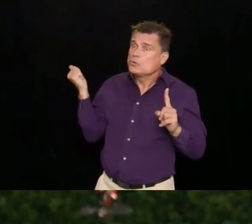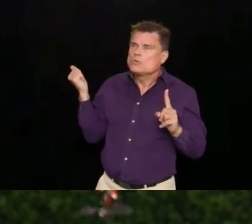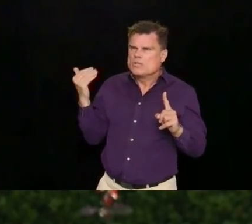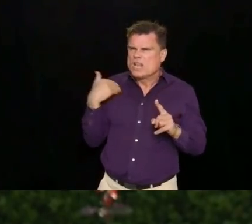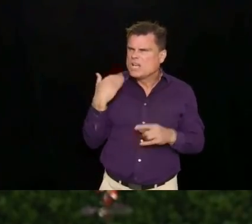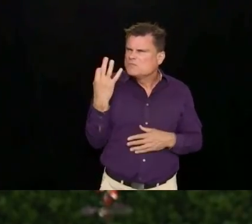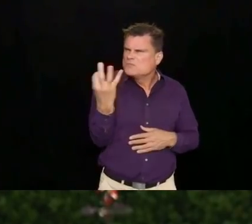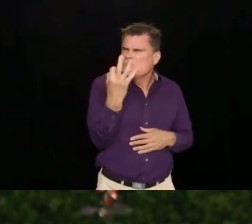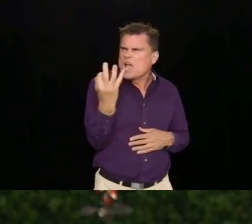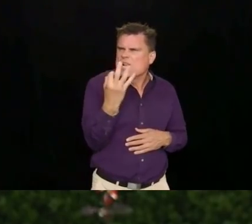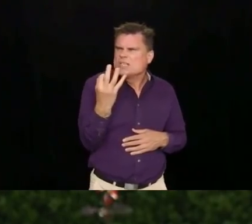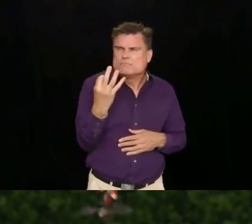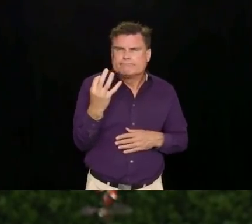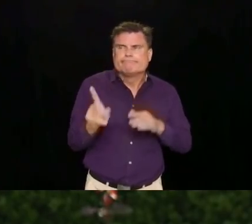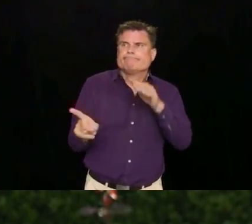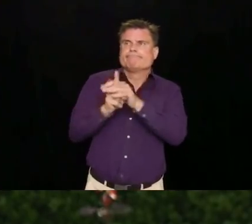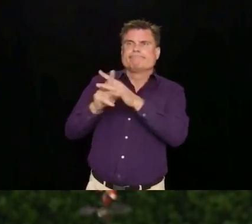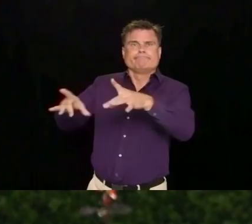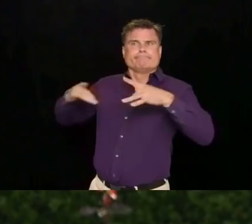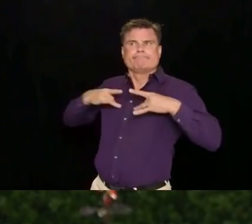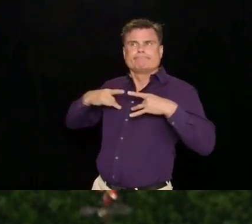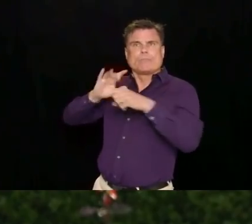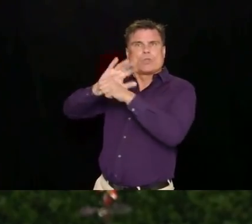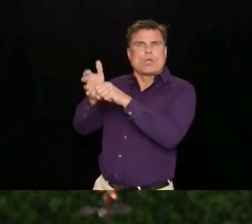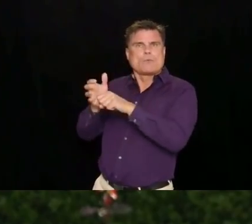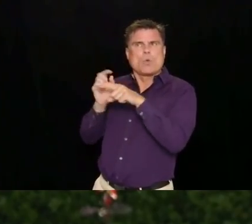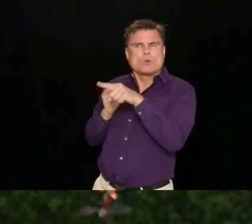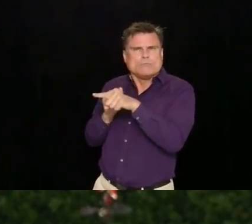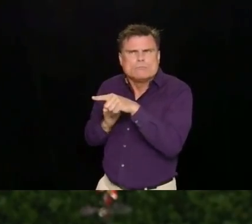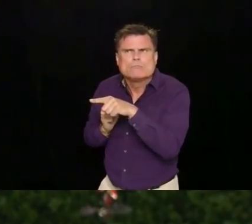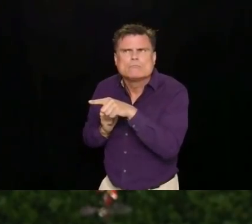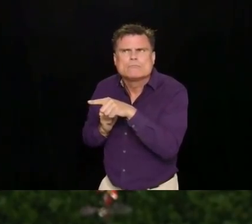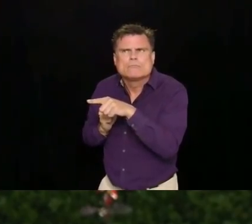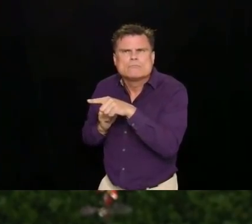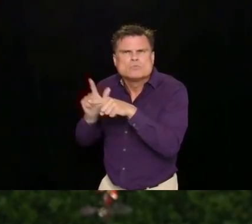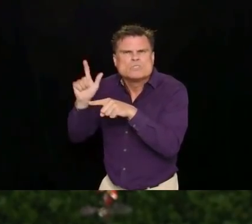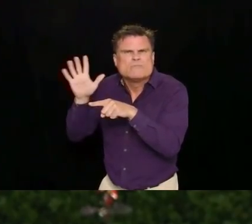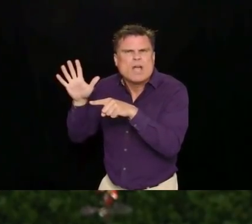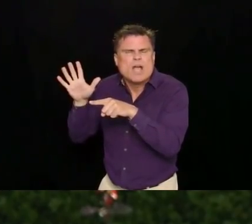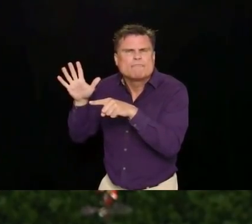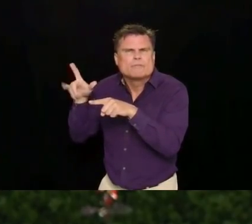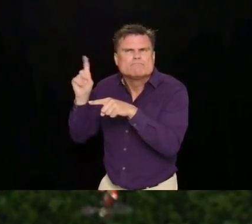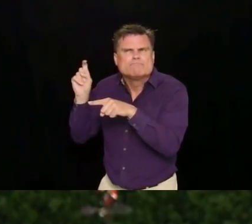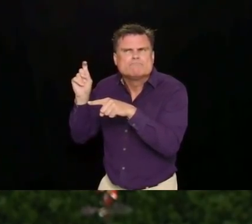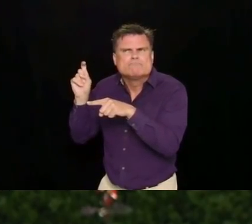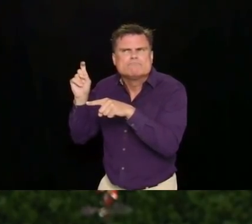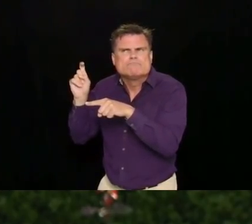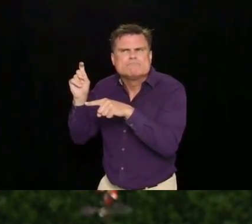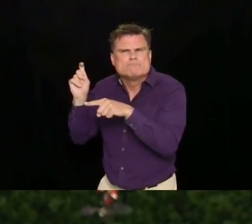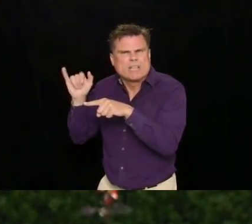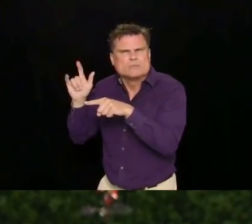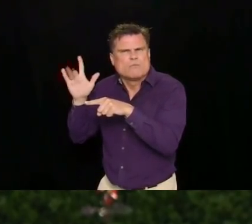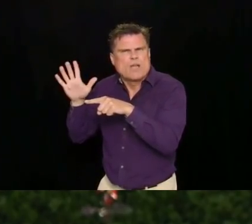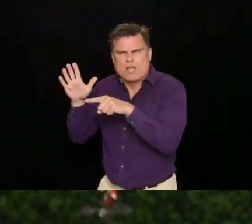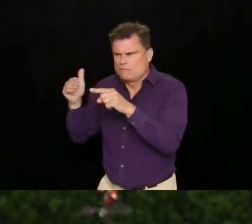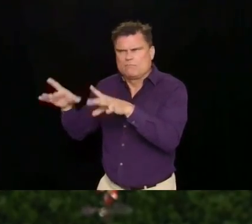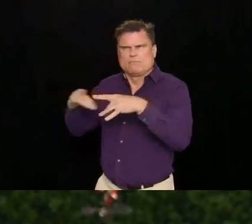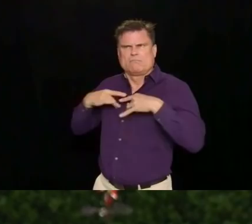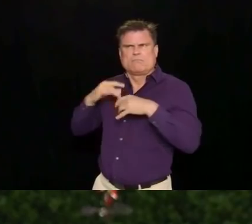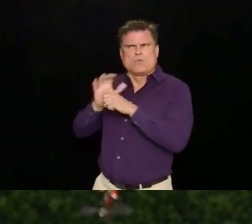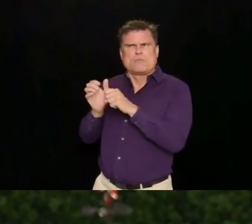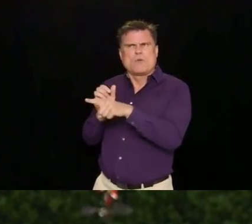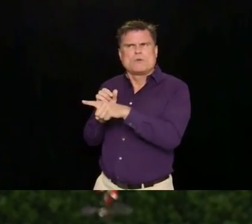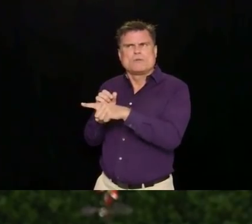our highest number of new cases for some time, and it was 25, but that's not, as we know, in jurisdictions near us, in